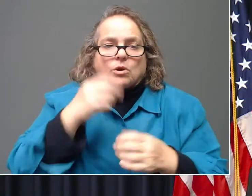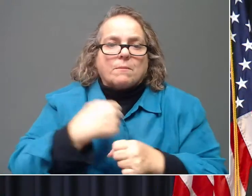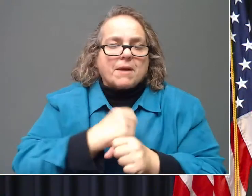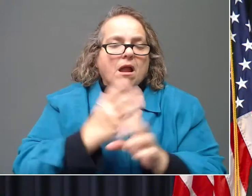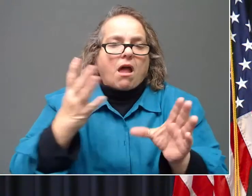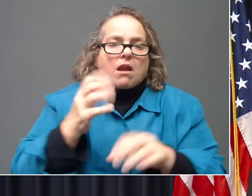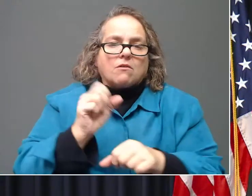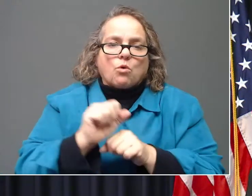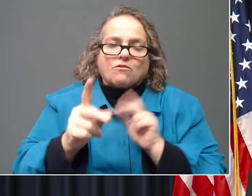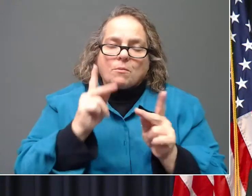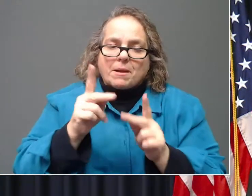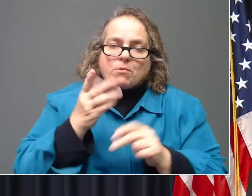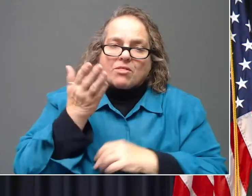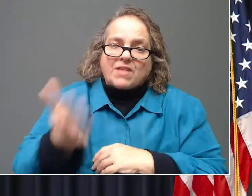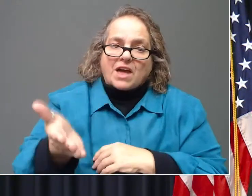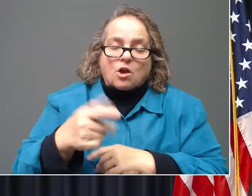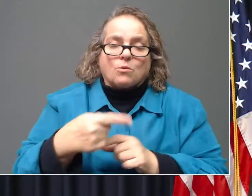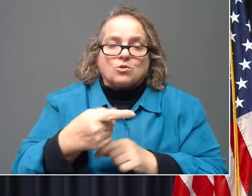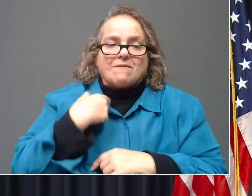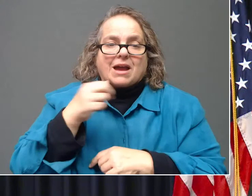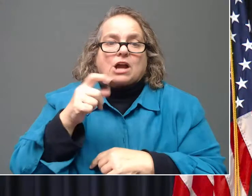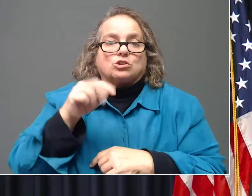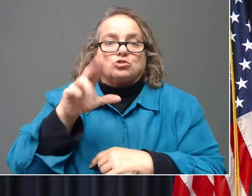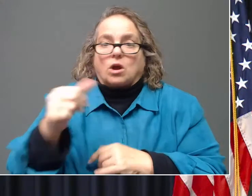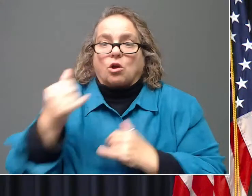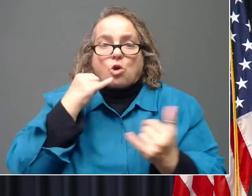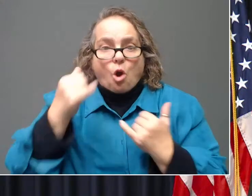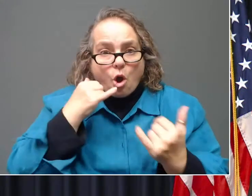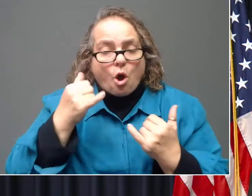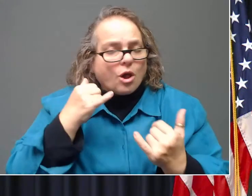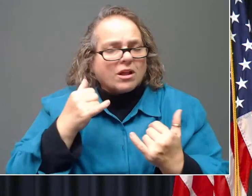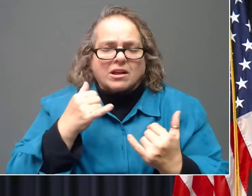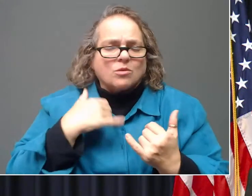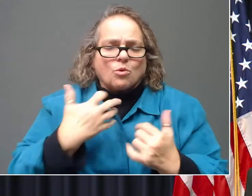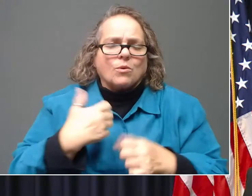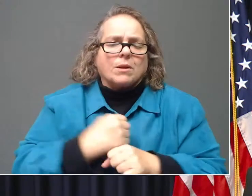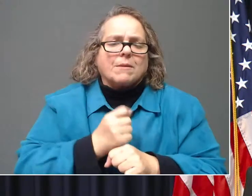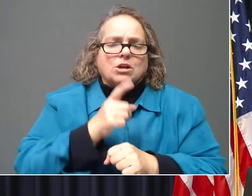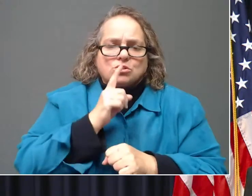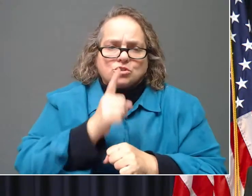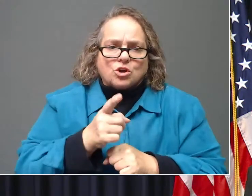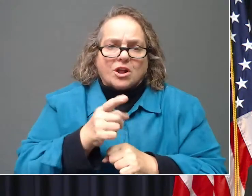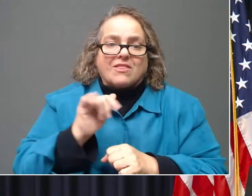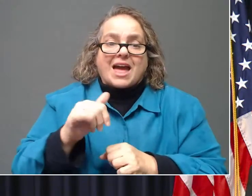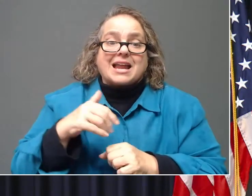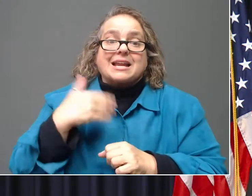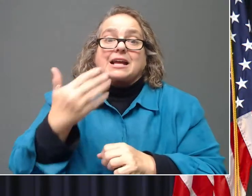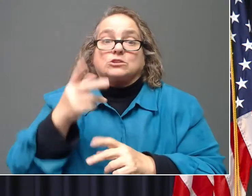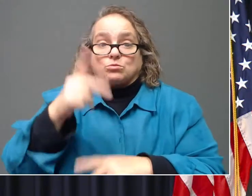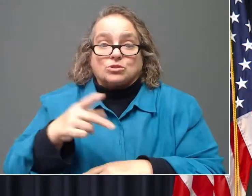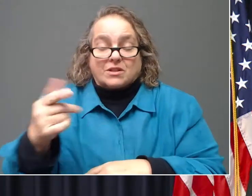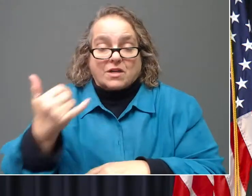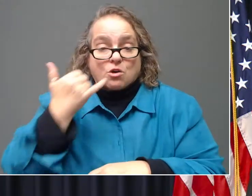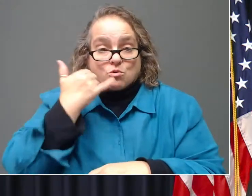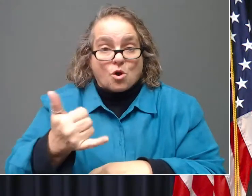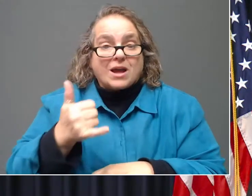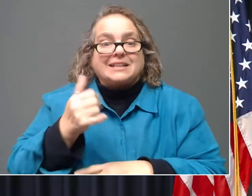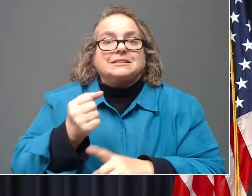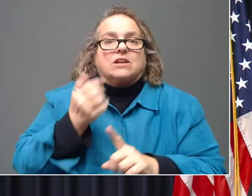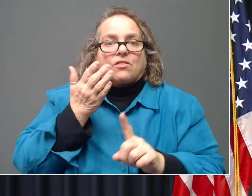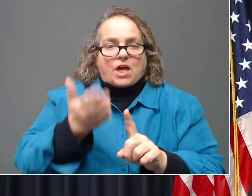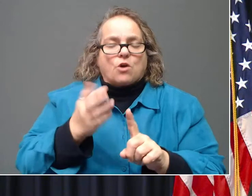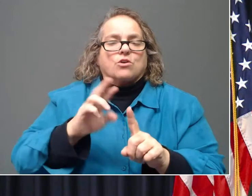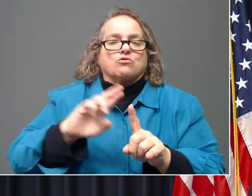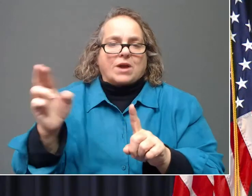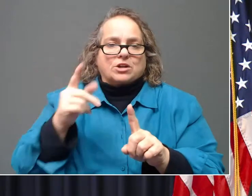when they have extra and they start calling. We want to make sure that next person that they call is there and ready to